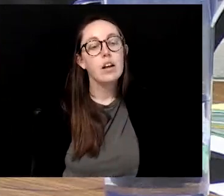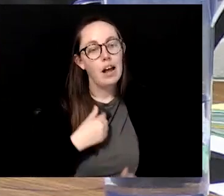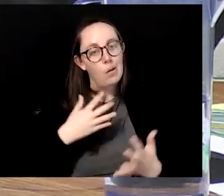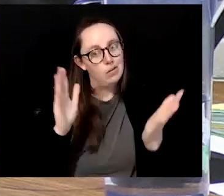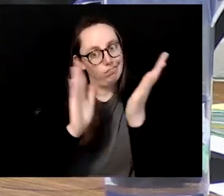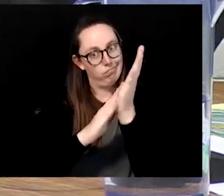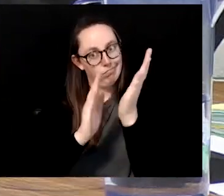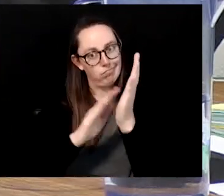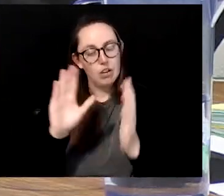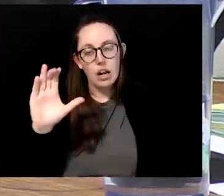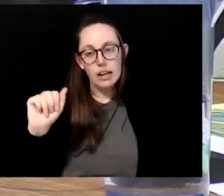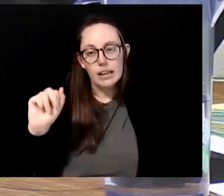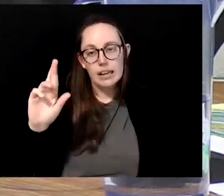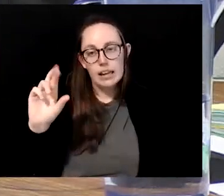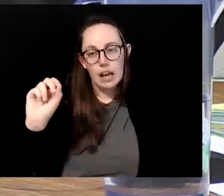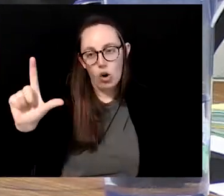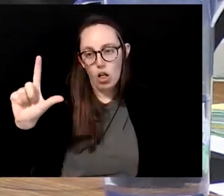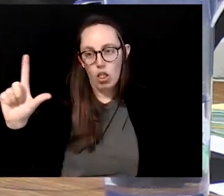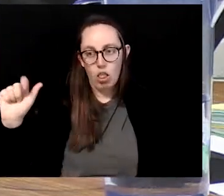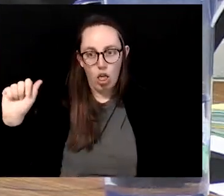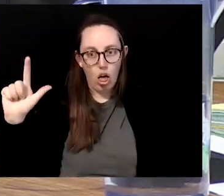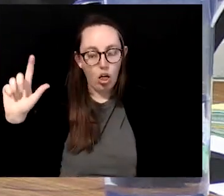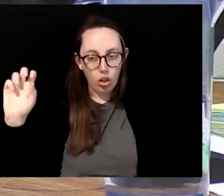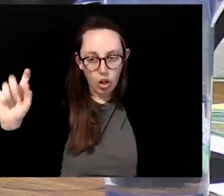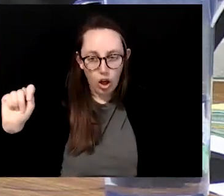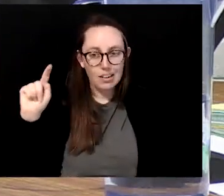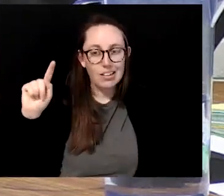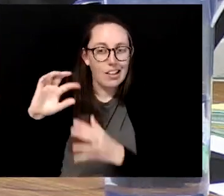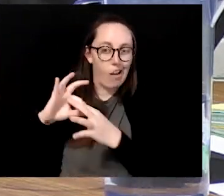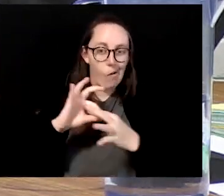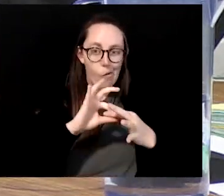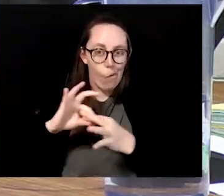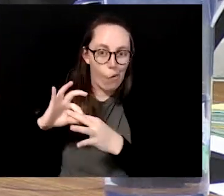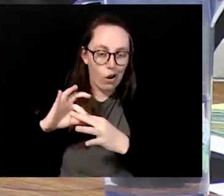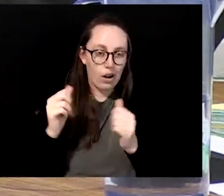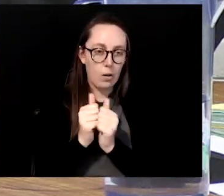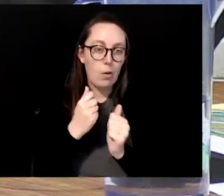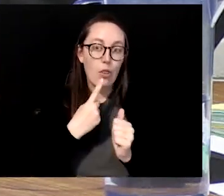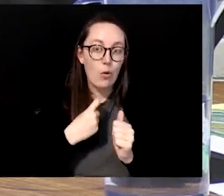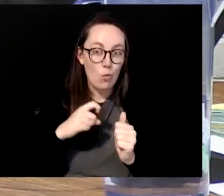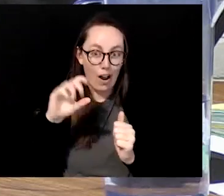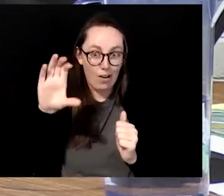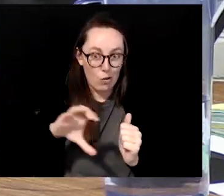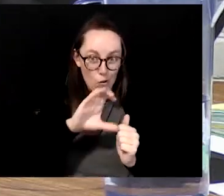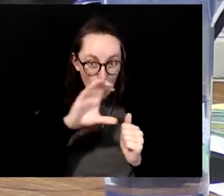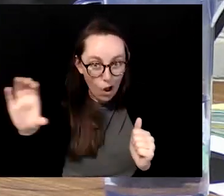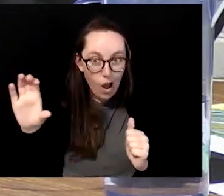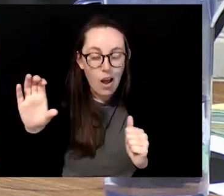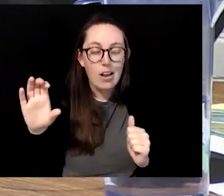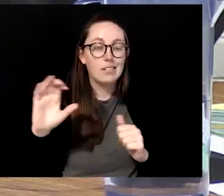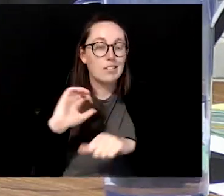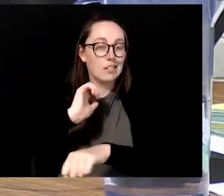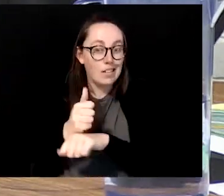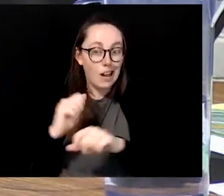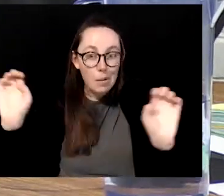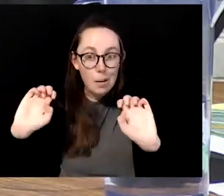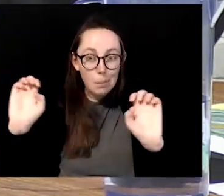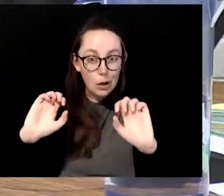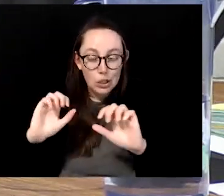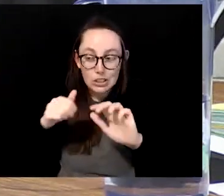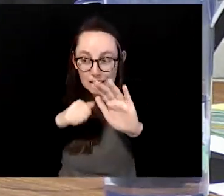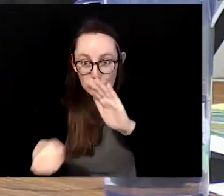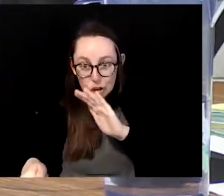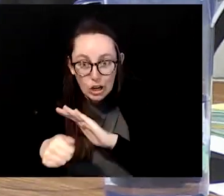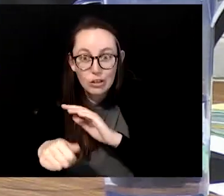who helped coordinate everything with a Red Cross for an emergency shelter working with the school finding